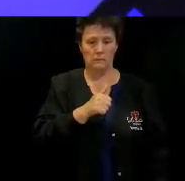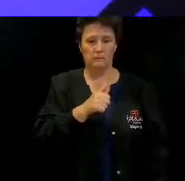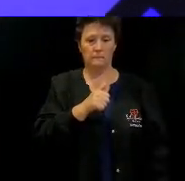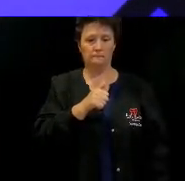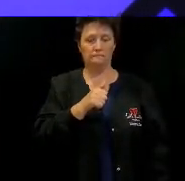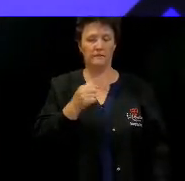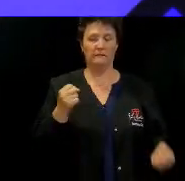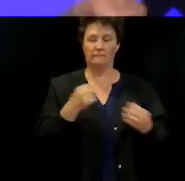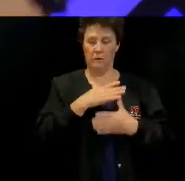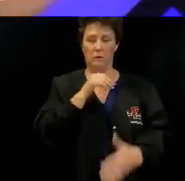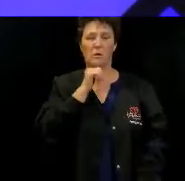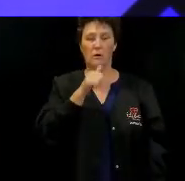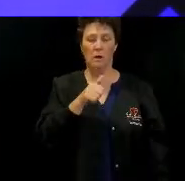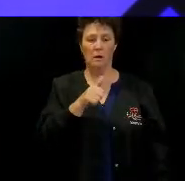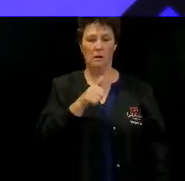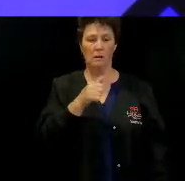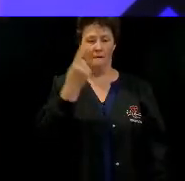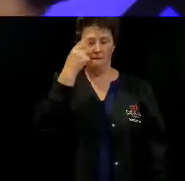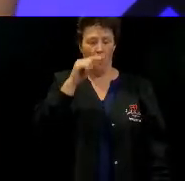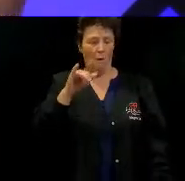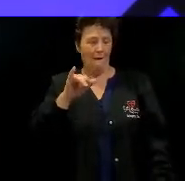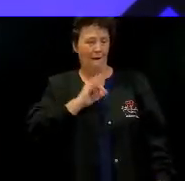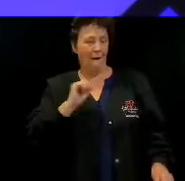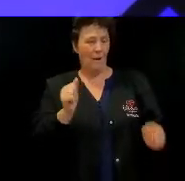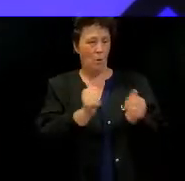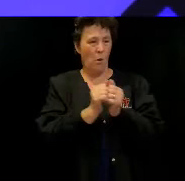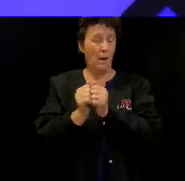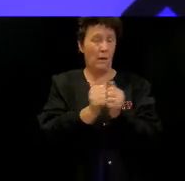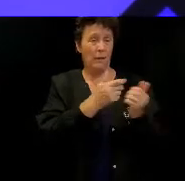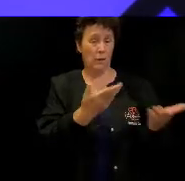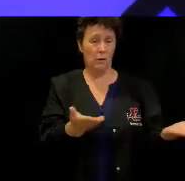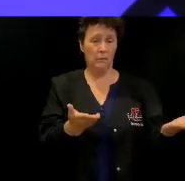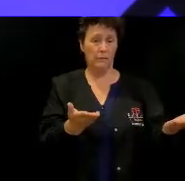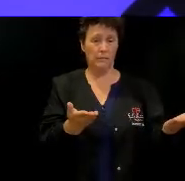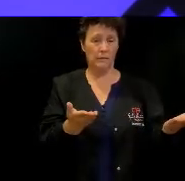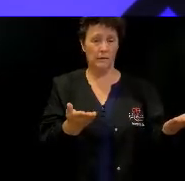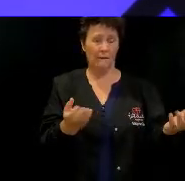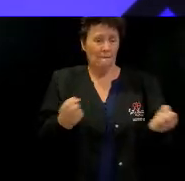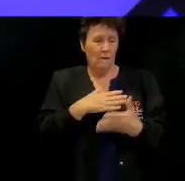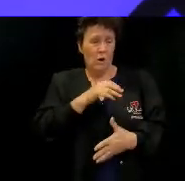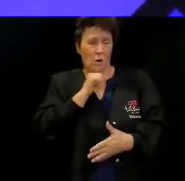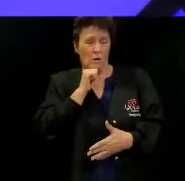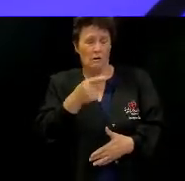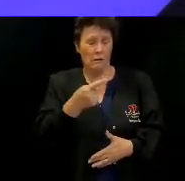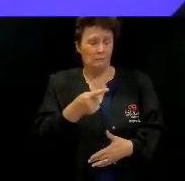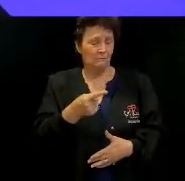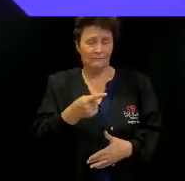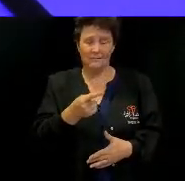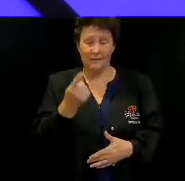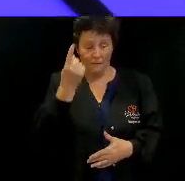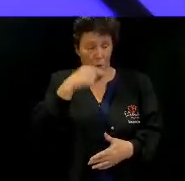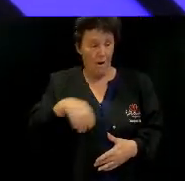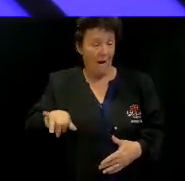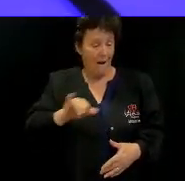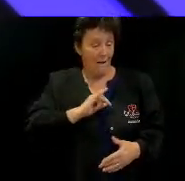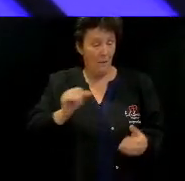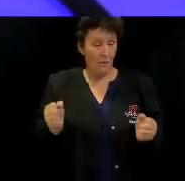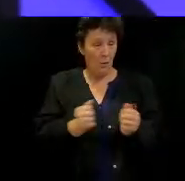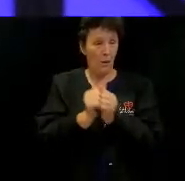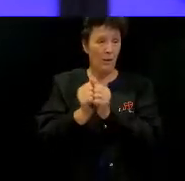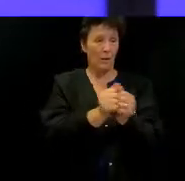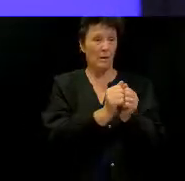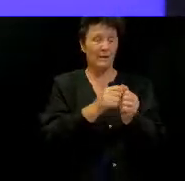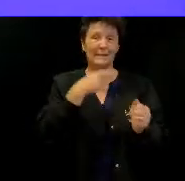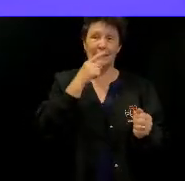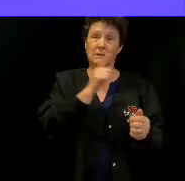Fear not, for I am with you. Fear not, for I am with you. Fear not, for I am with you, says